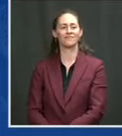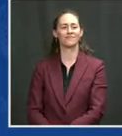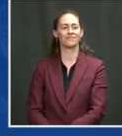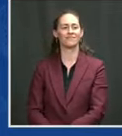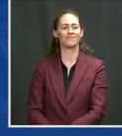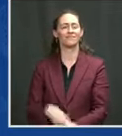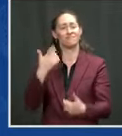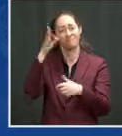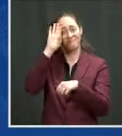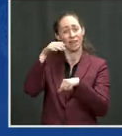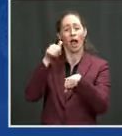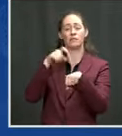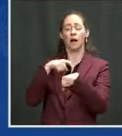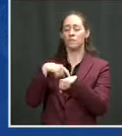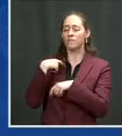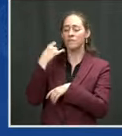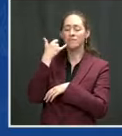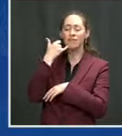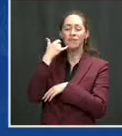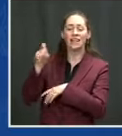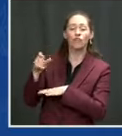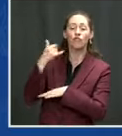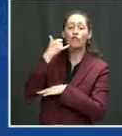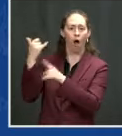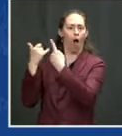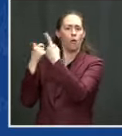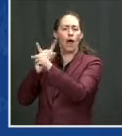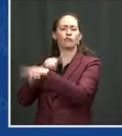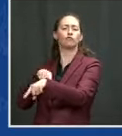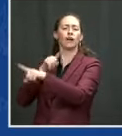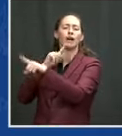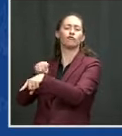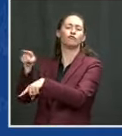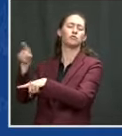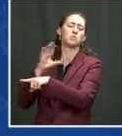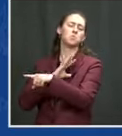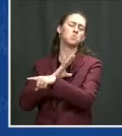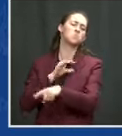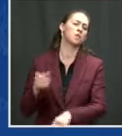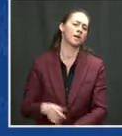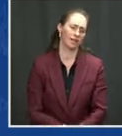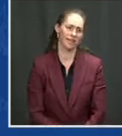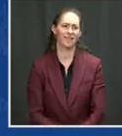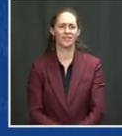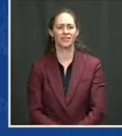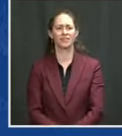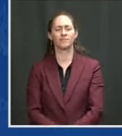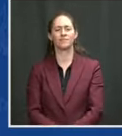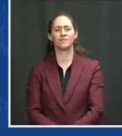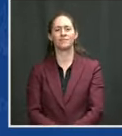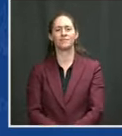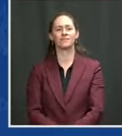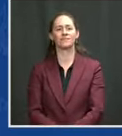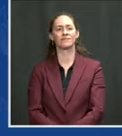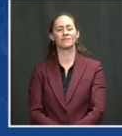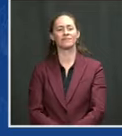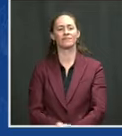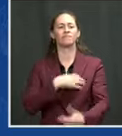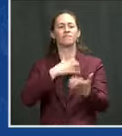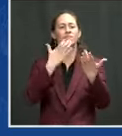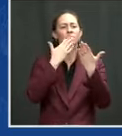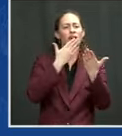give a special thank you to the other governors who are on here. They have been a source of information and inspiration, best practices as we share together. And